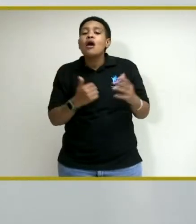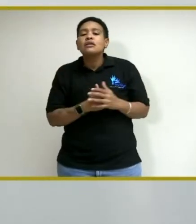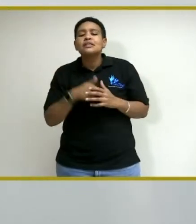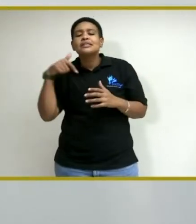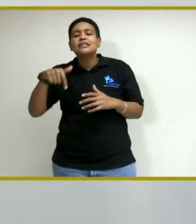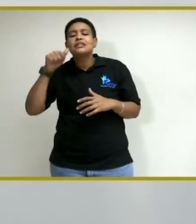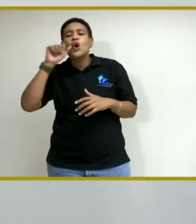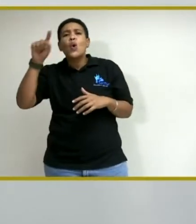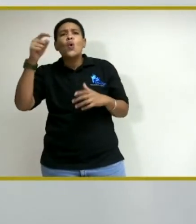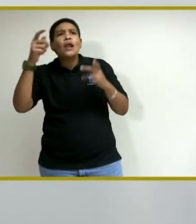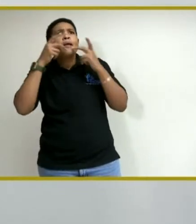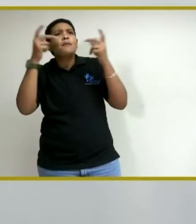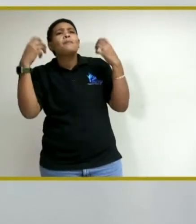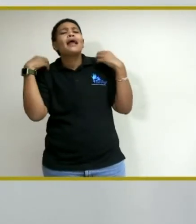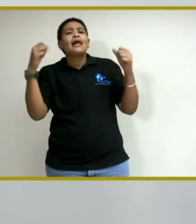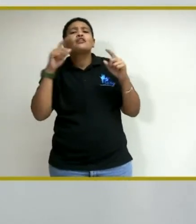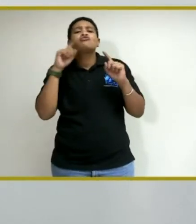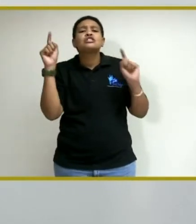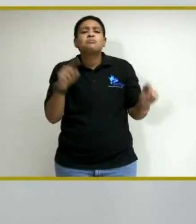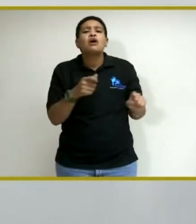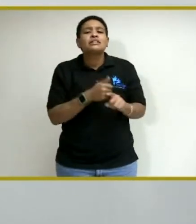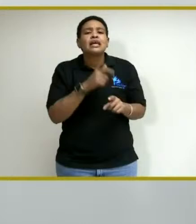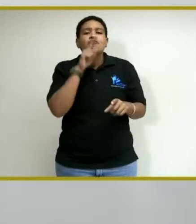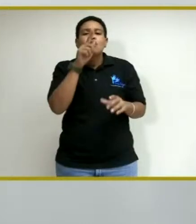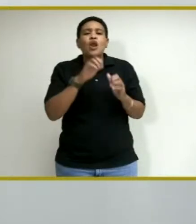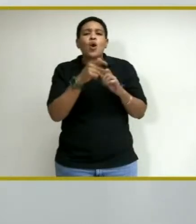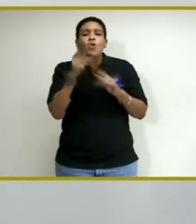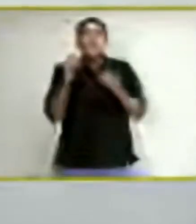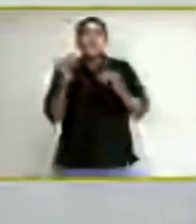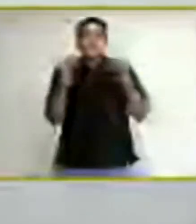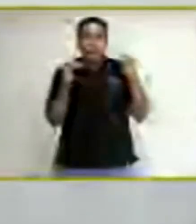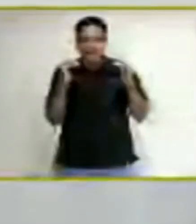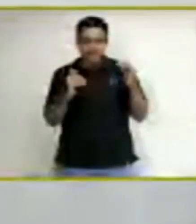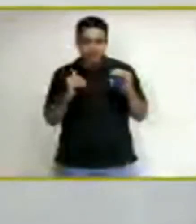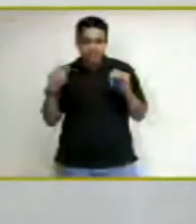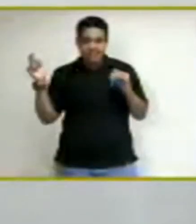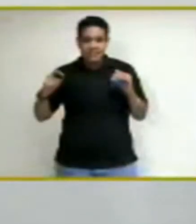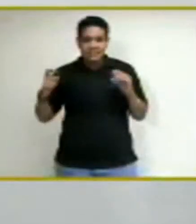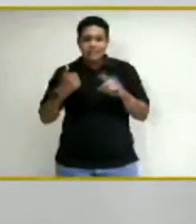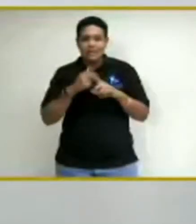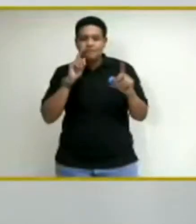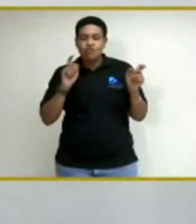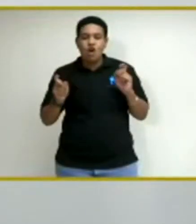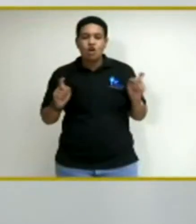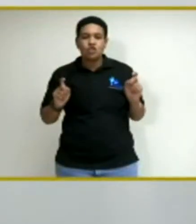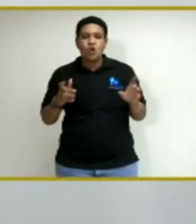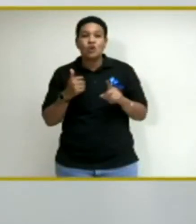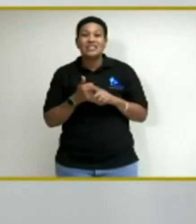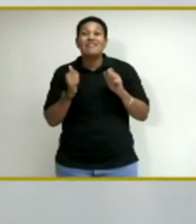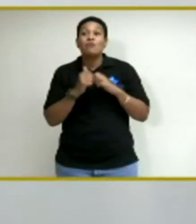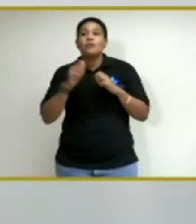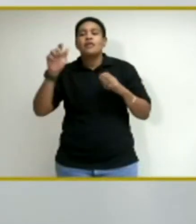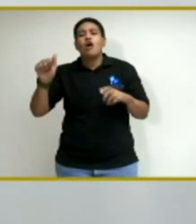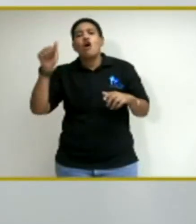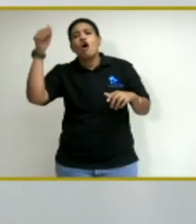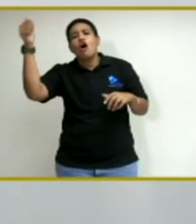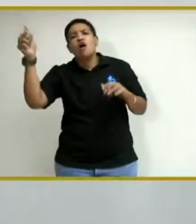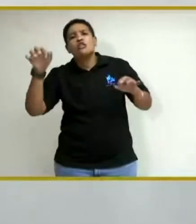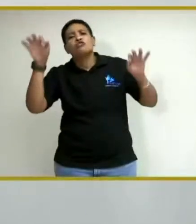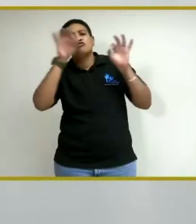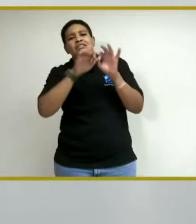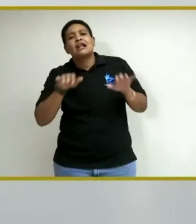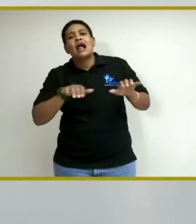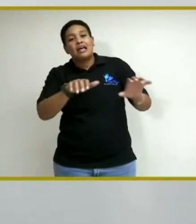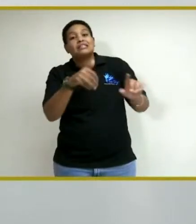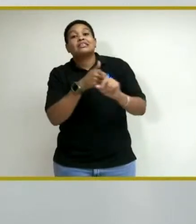just a public health response, it really is how you balance the need to control with the other critical activities